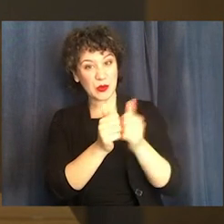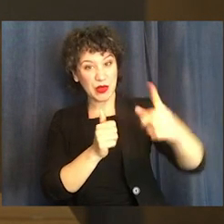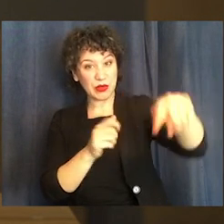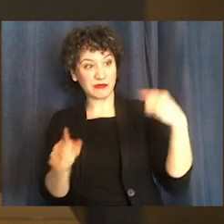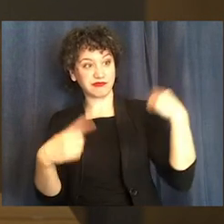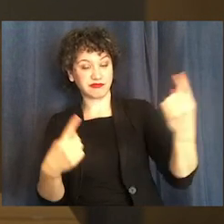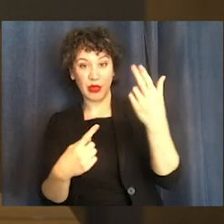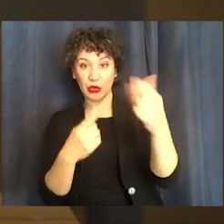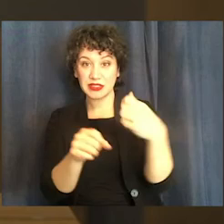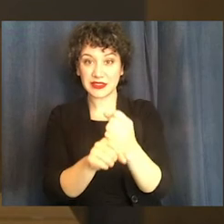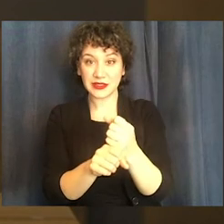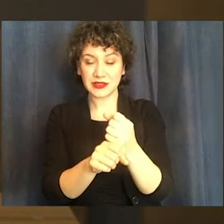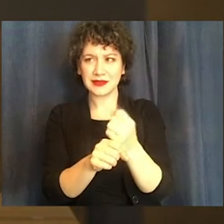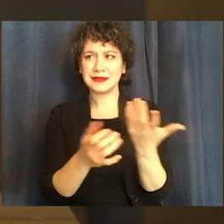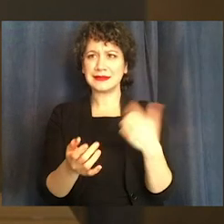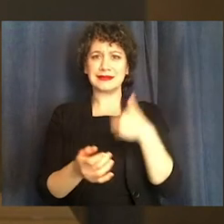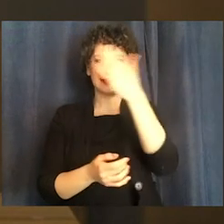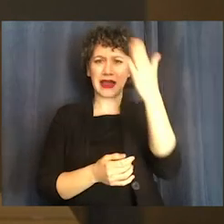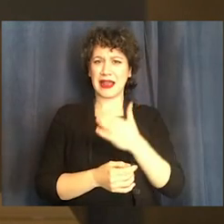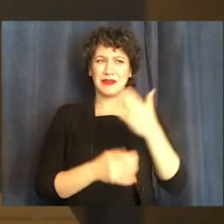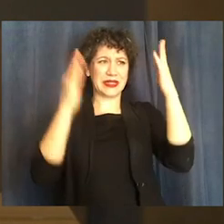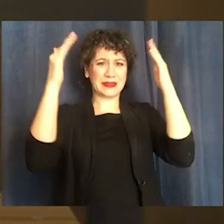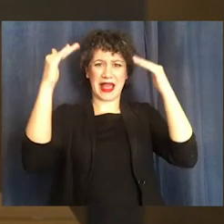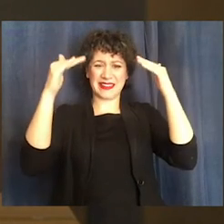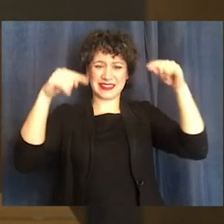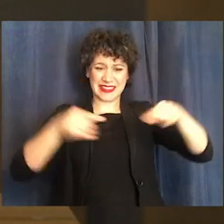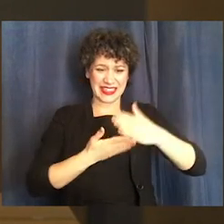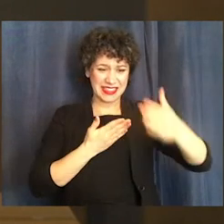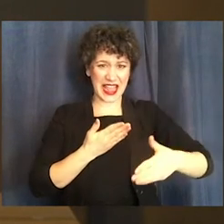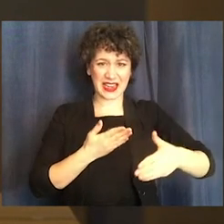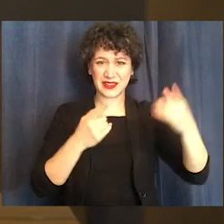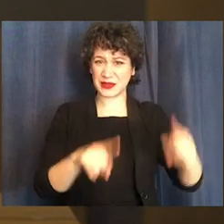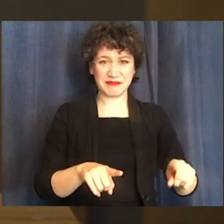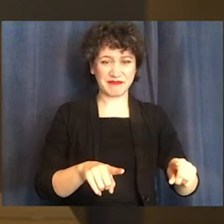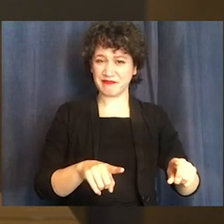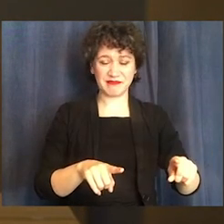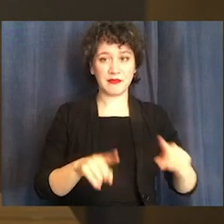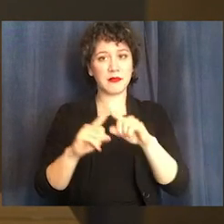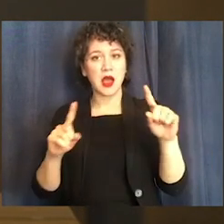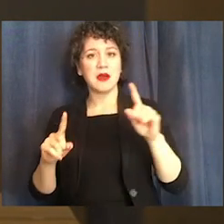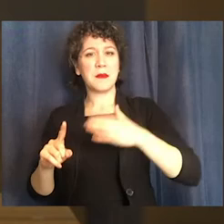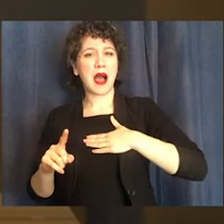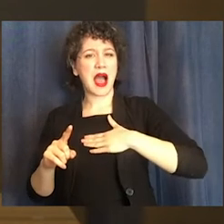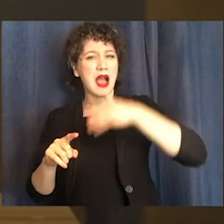in Palmer, Alaska, but the memories that I have made along the way will always remain with